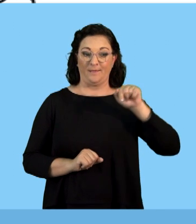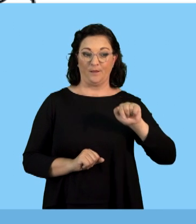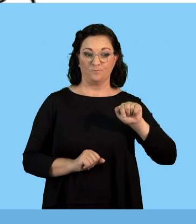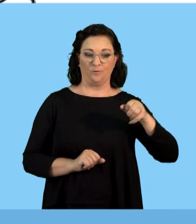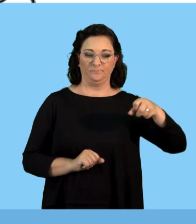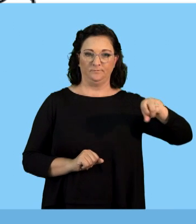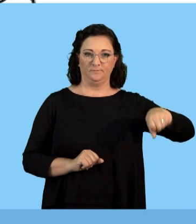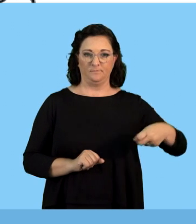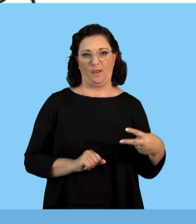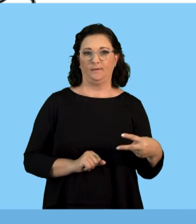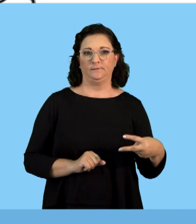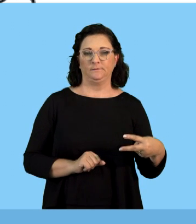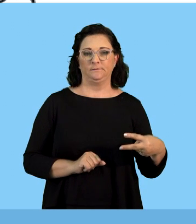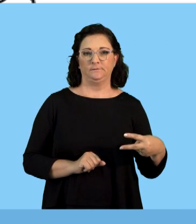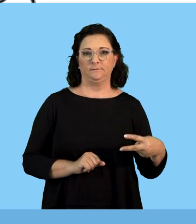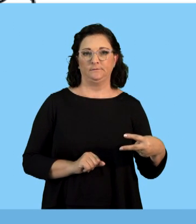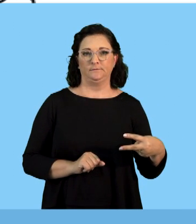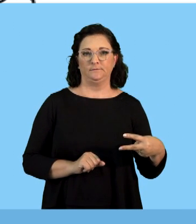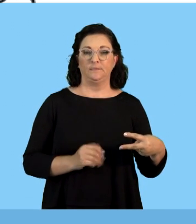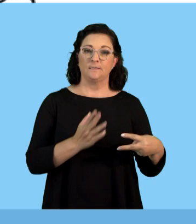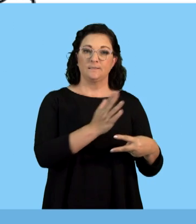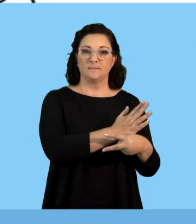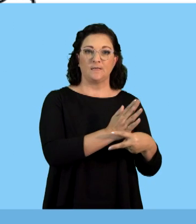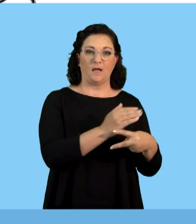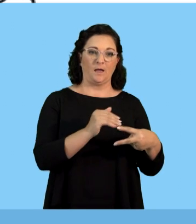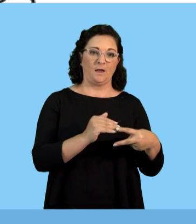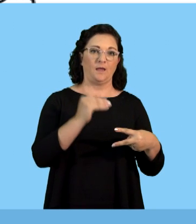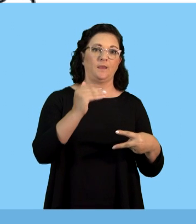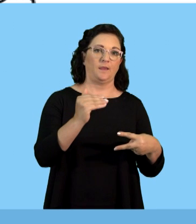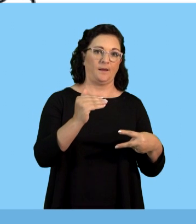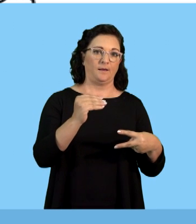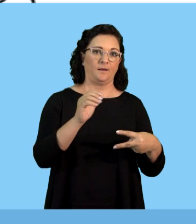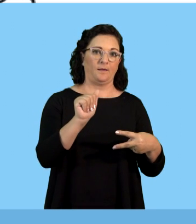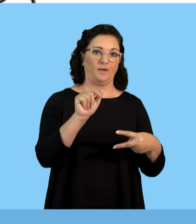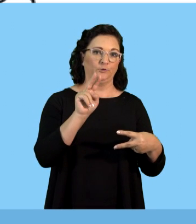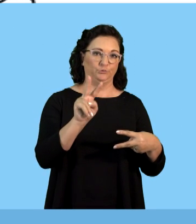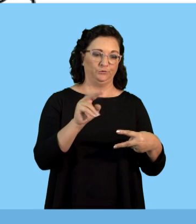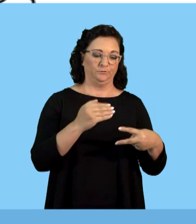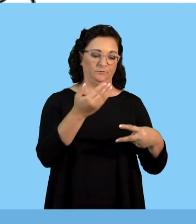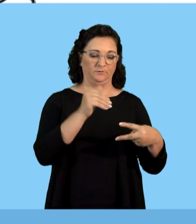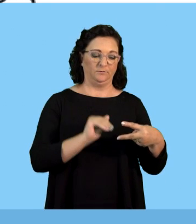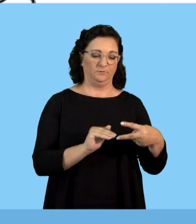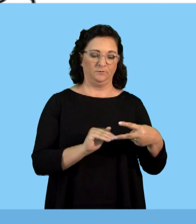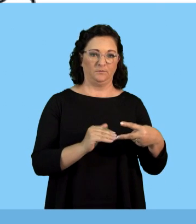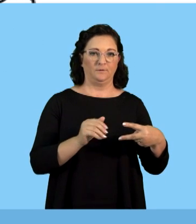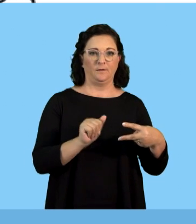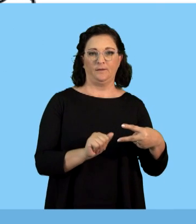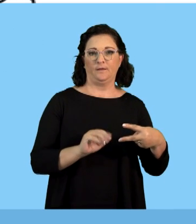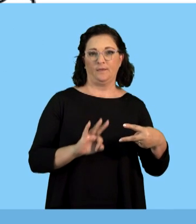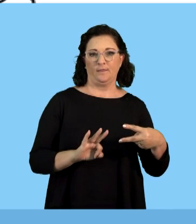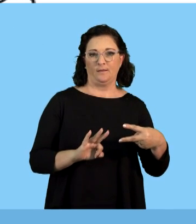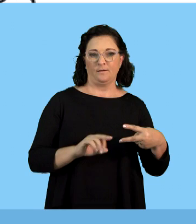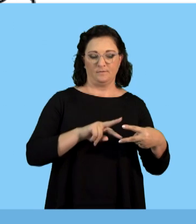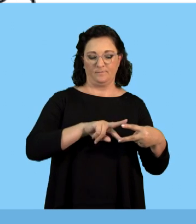Once it gets to this point, it splits into 2 equal parts. Some will have to go through the first bulb, and the other ones will have to go